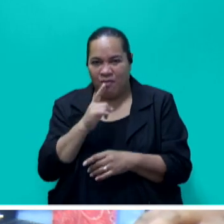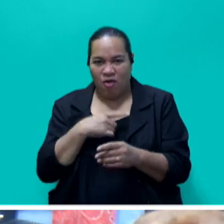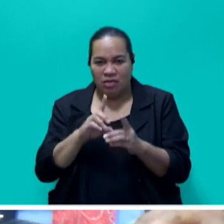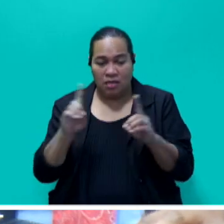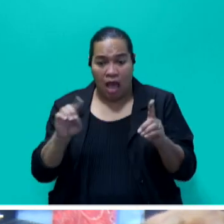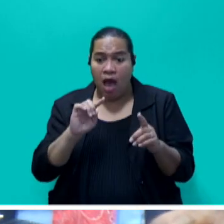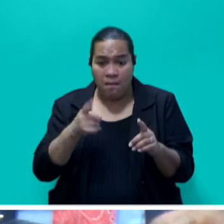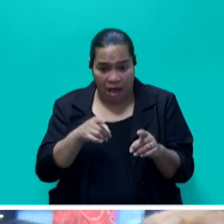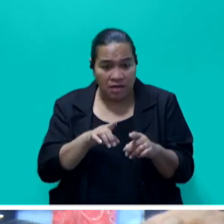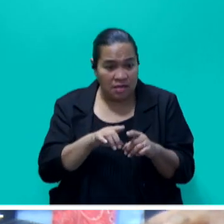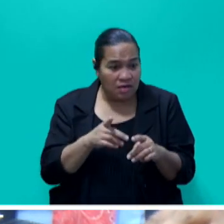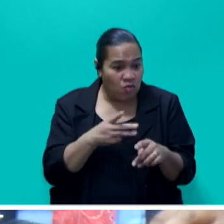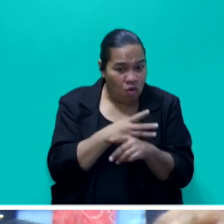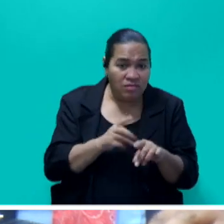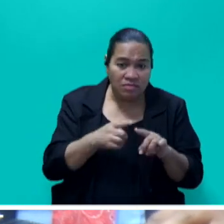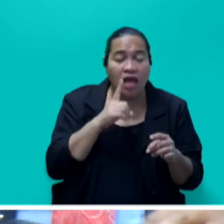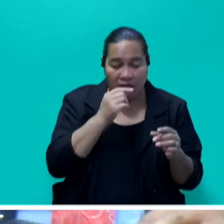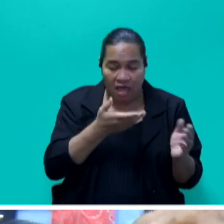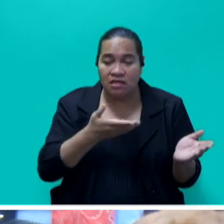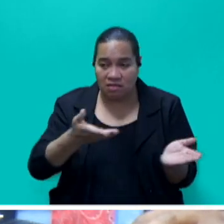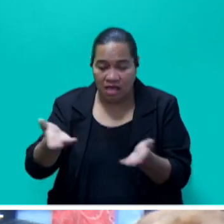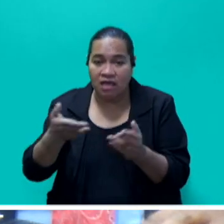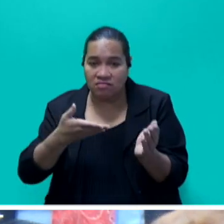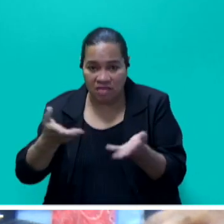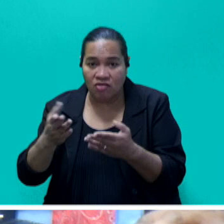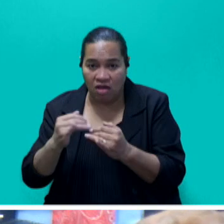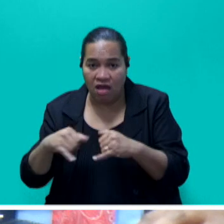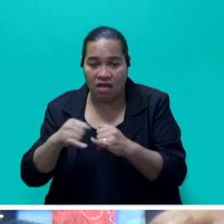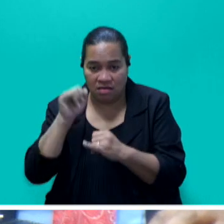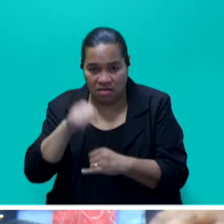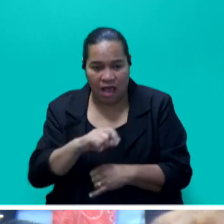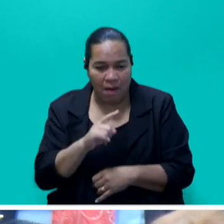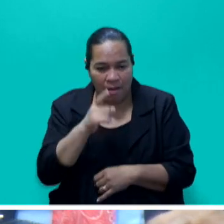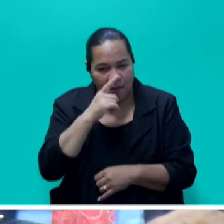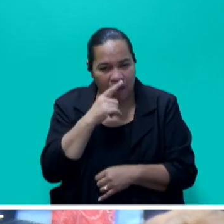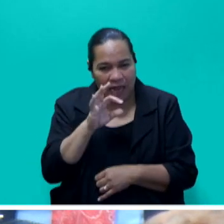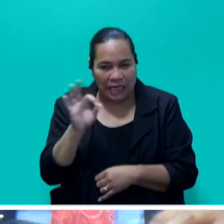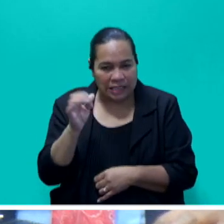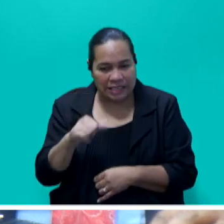goods could be taken to maritime area. So the